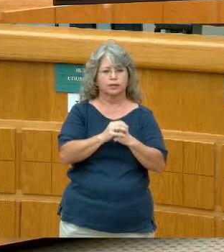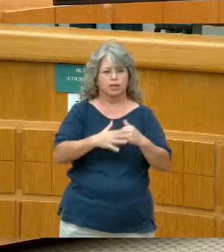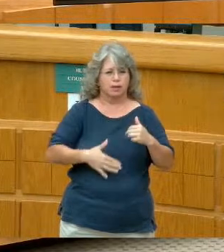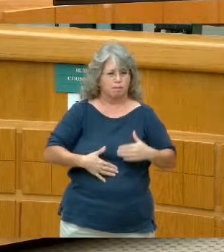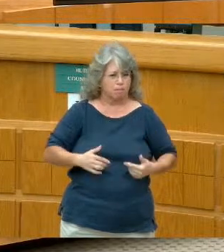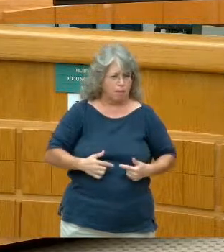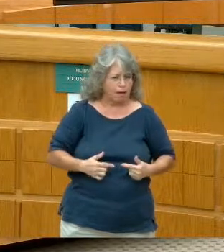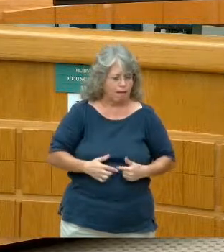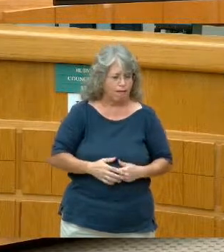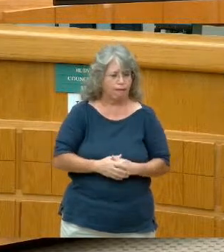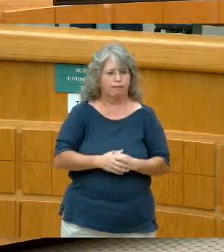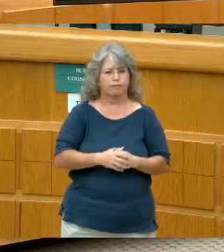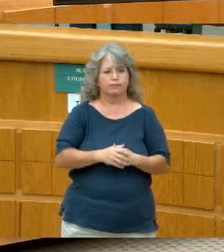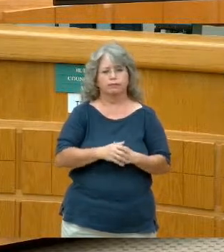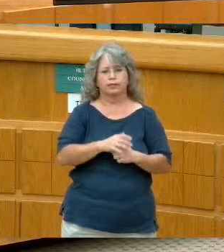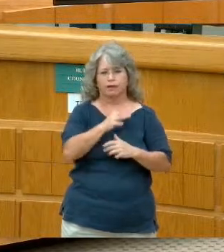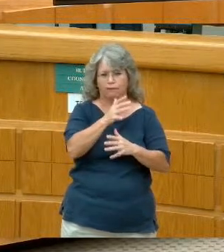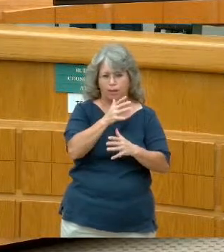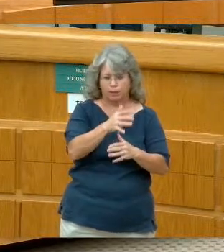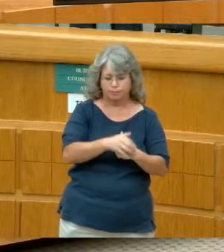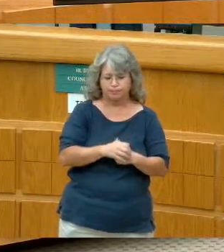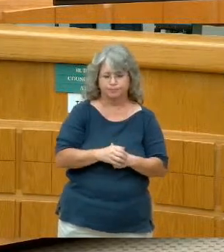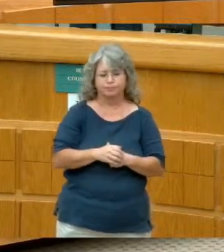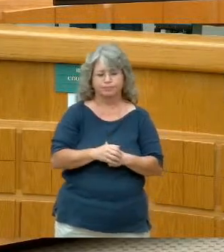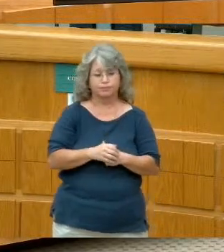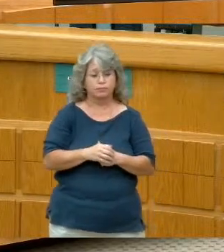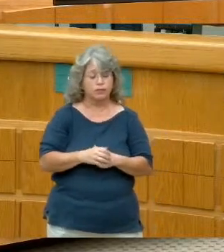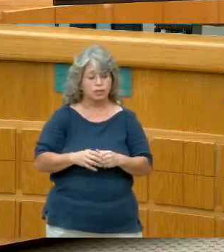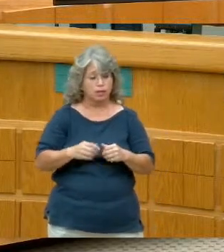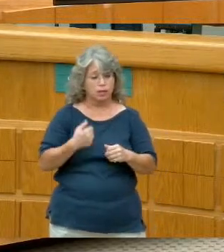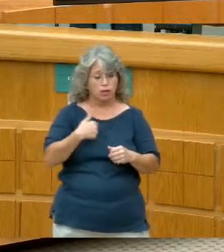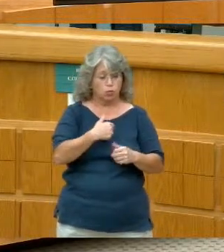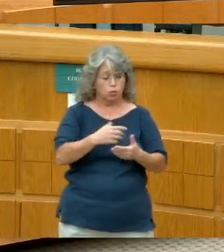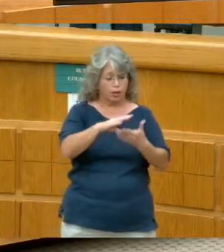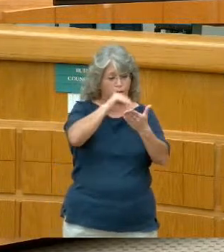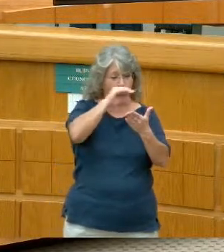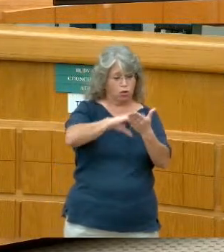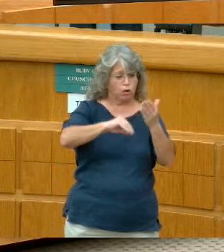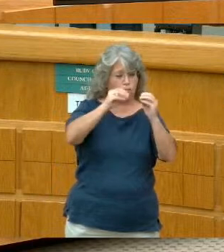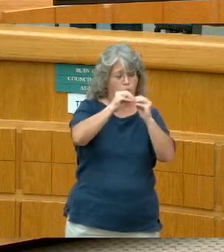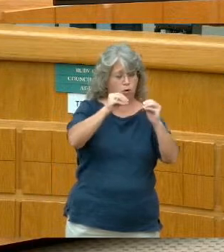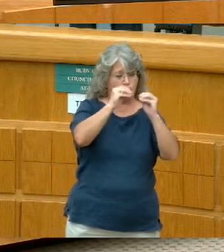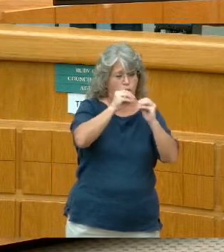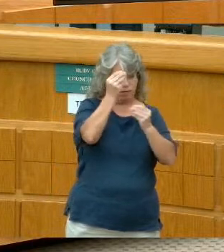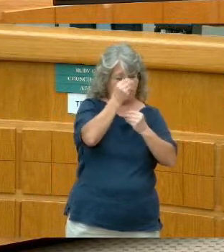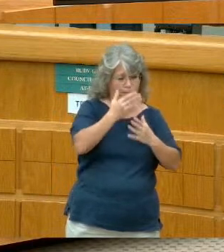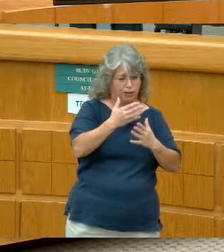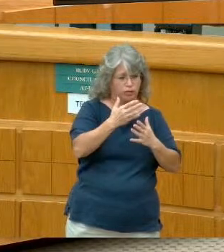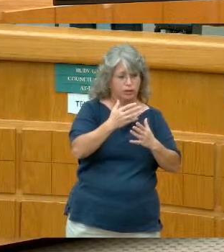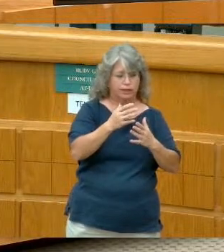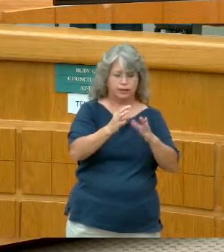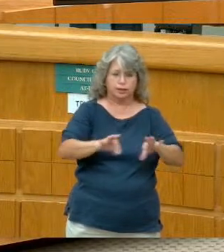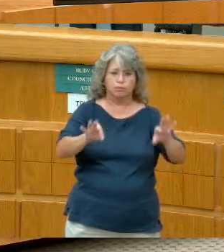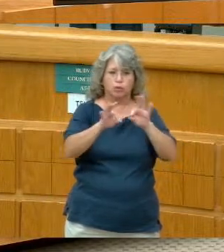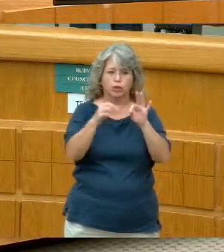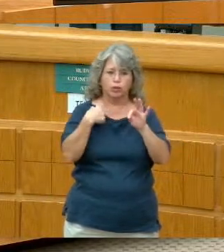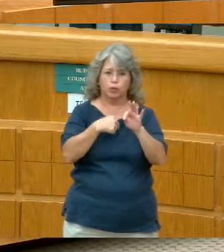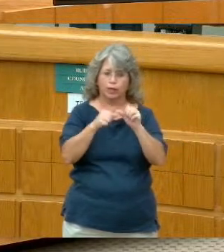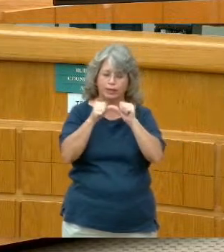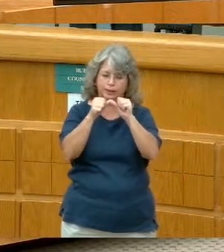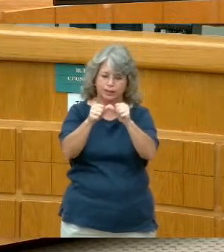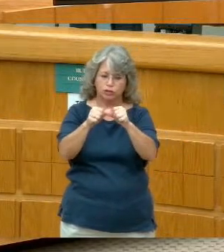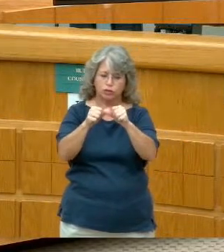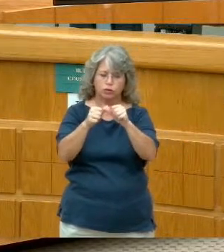vomiting. As more information surfaces regarding this novel virus, it is important that we continue to practice